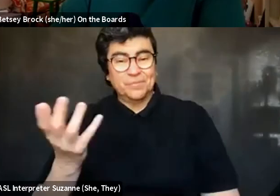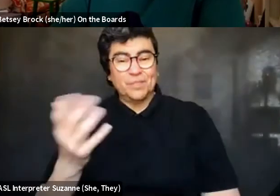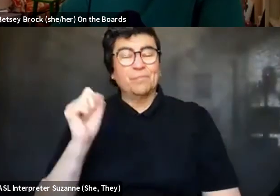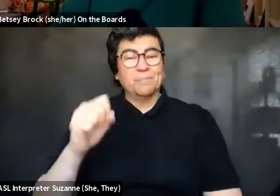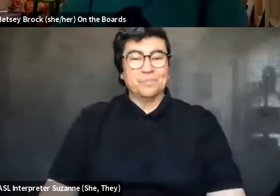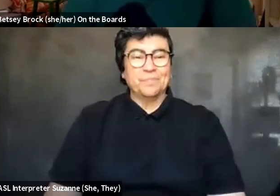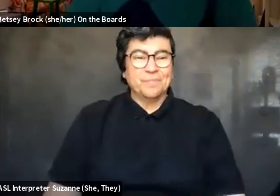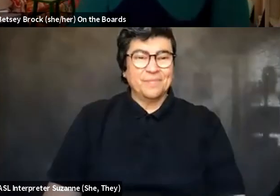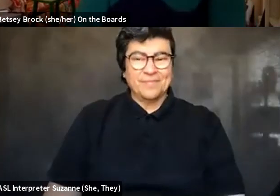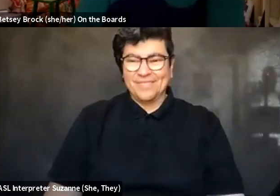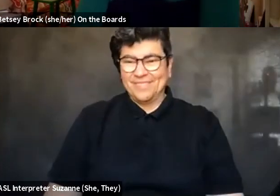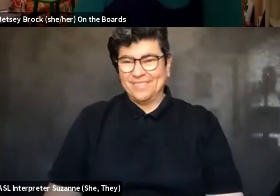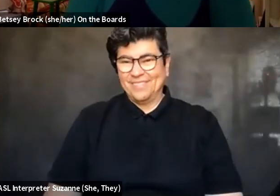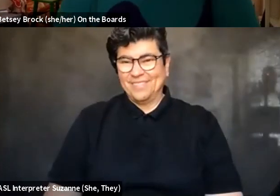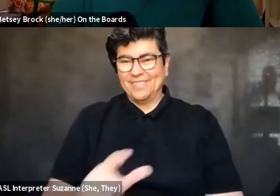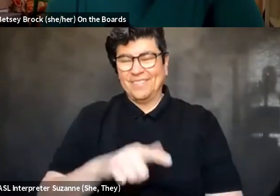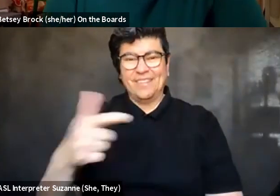yeah.